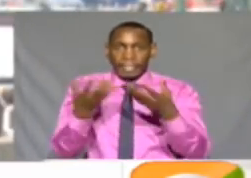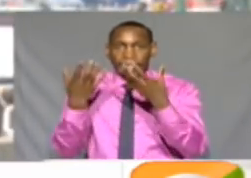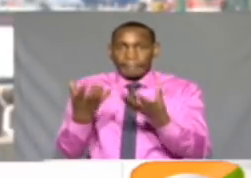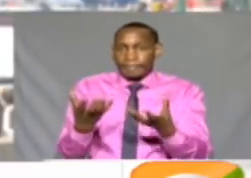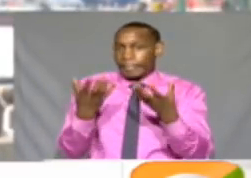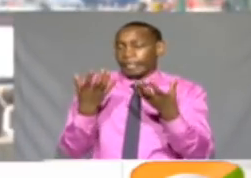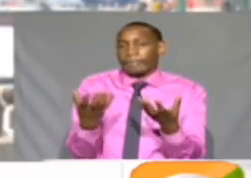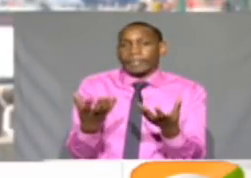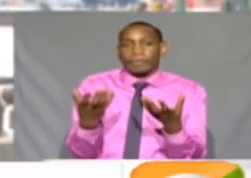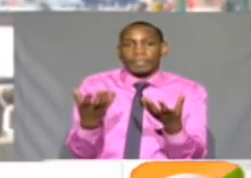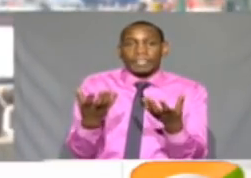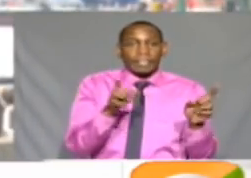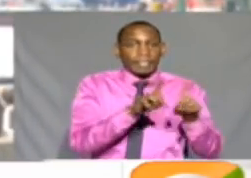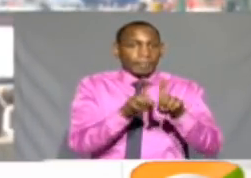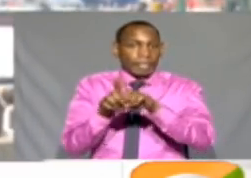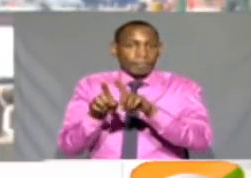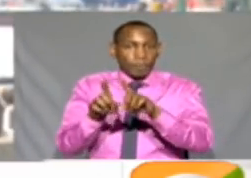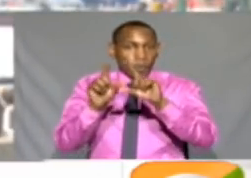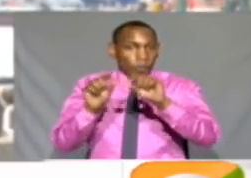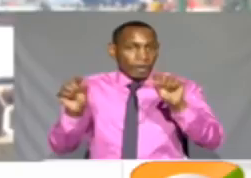effect. And again,